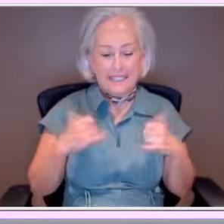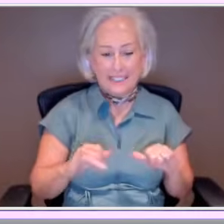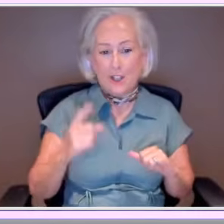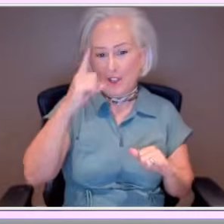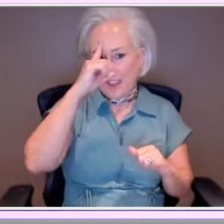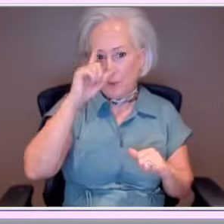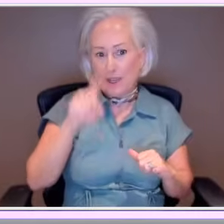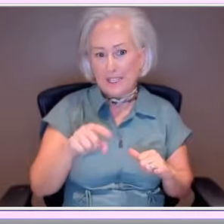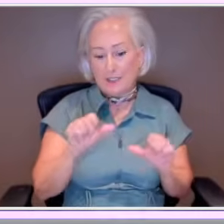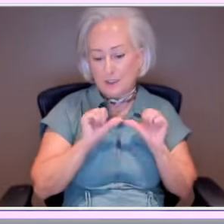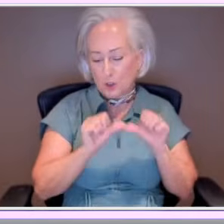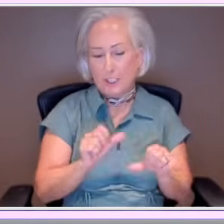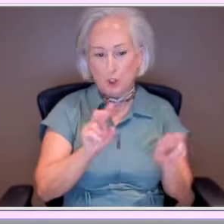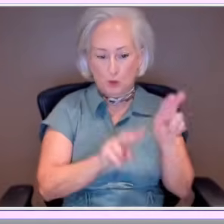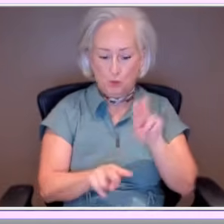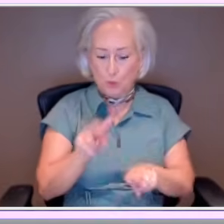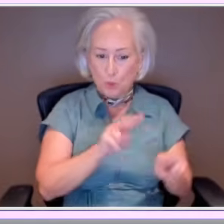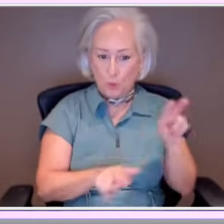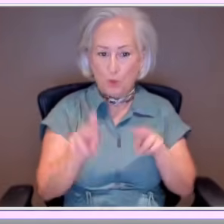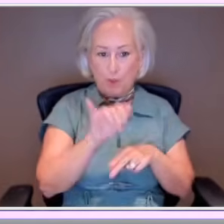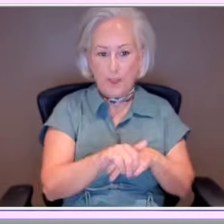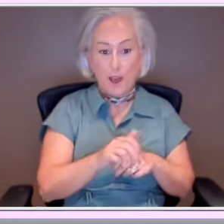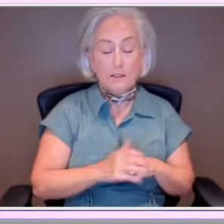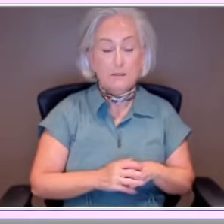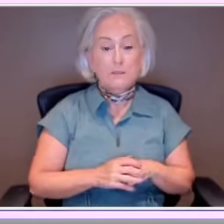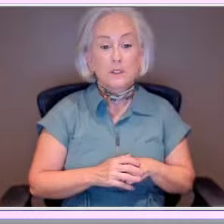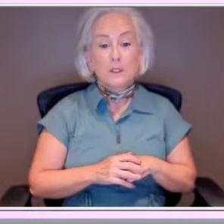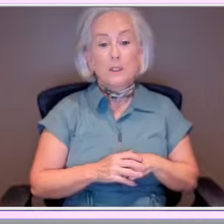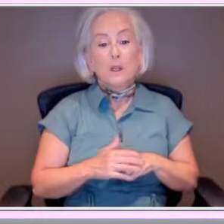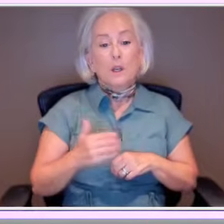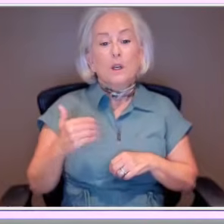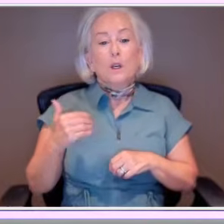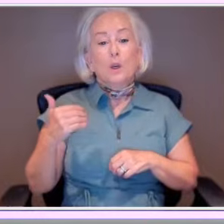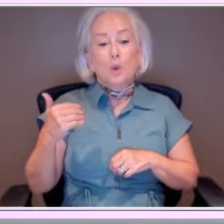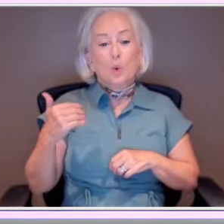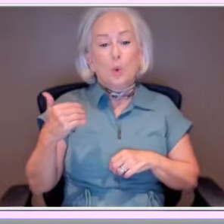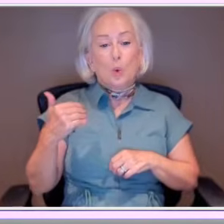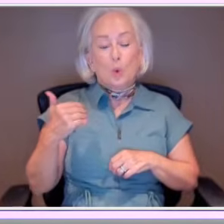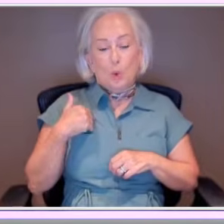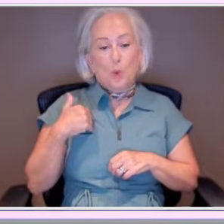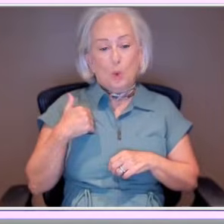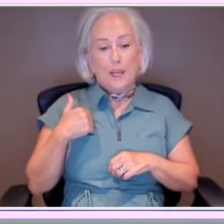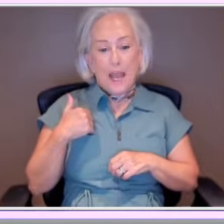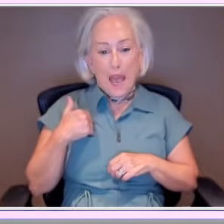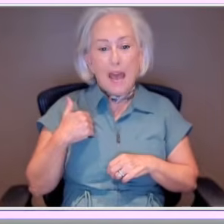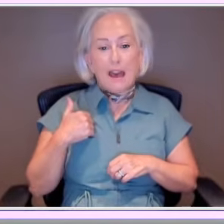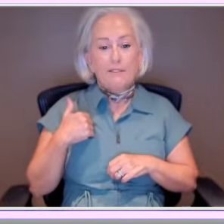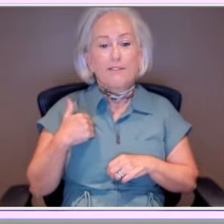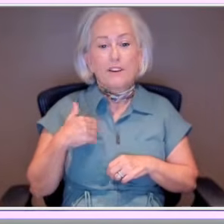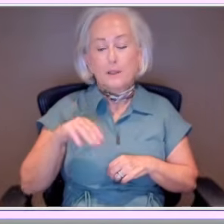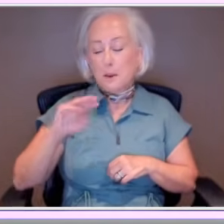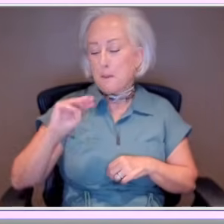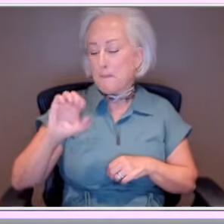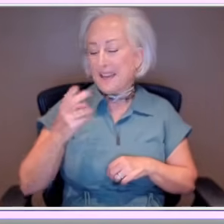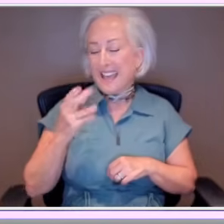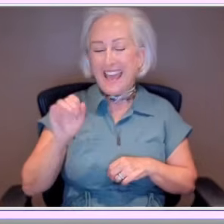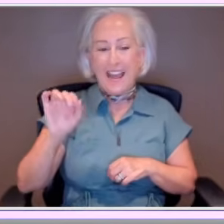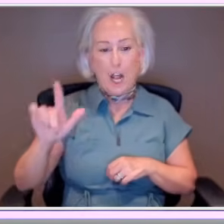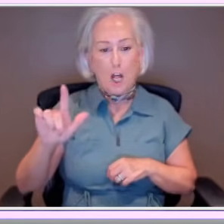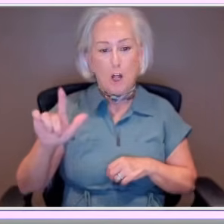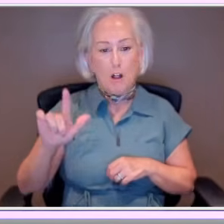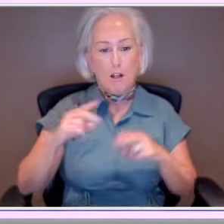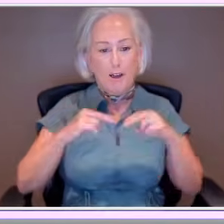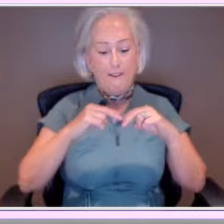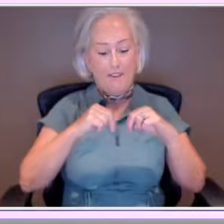surveillance. We do have bioprosthetic valve, we do have mechanical valves that are made of a carbon polymer that are durable, that